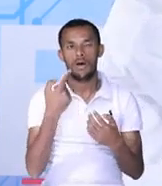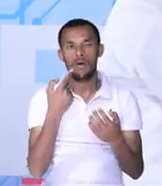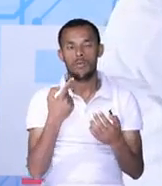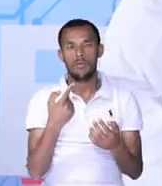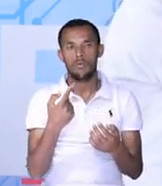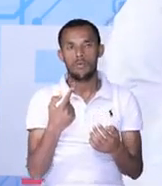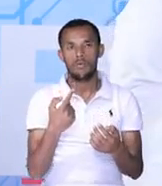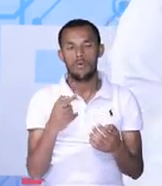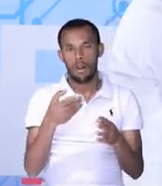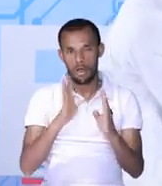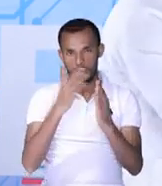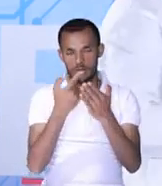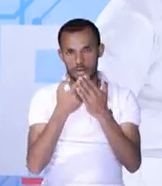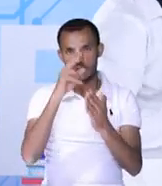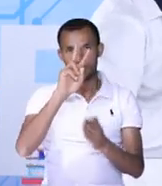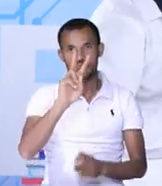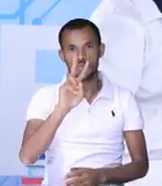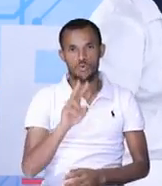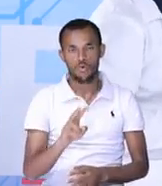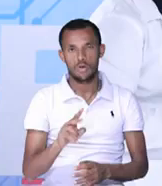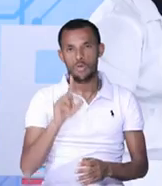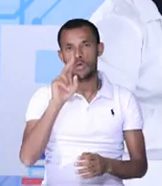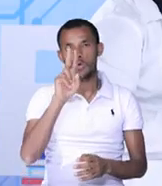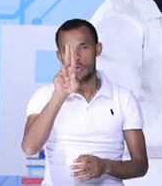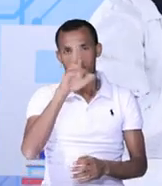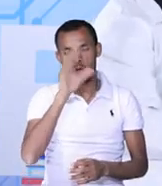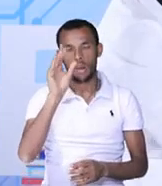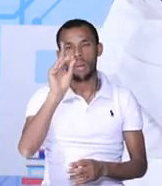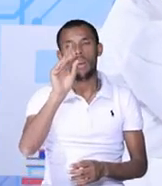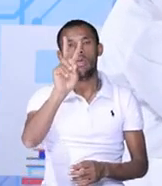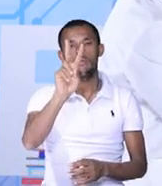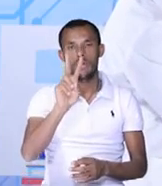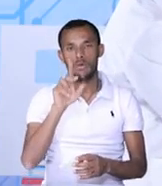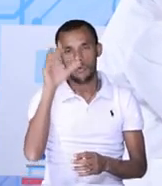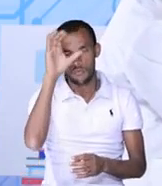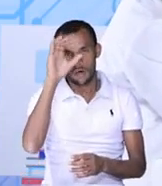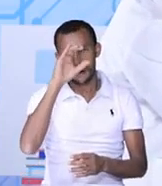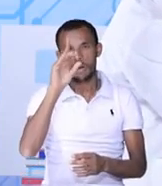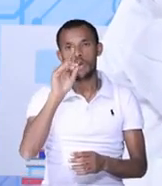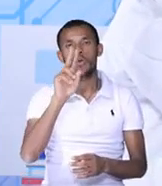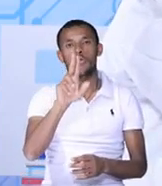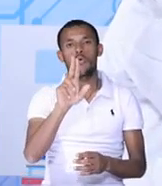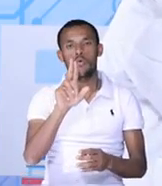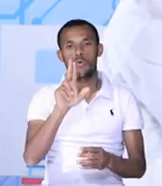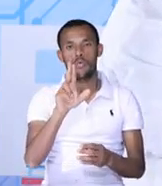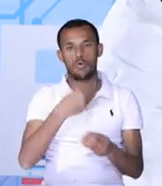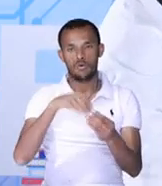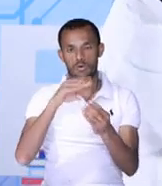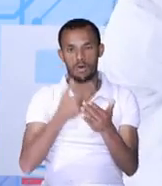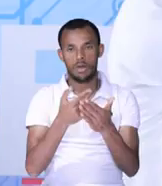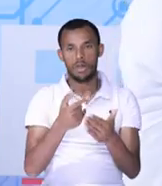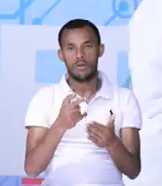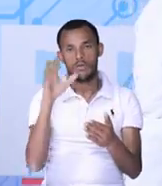way, after letting these two u and dv, you have to find du also here. From u you can